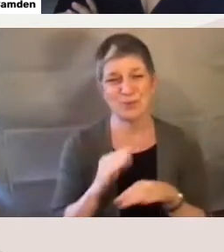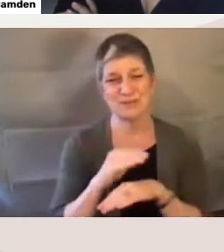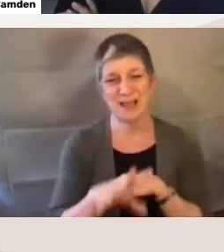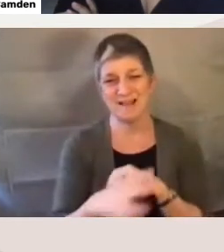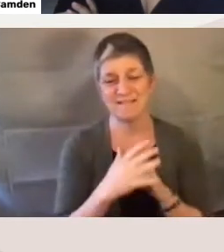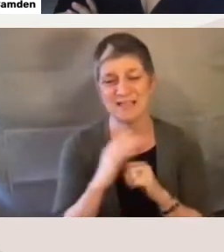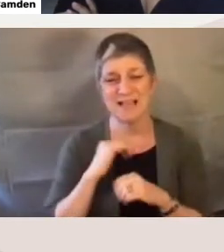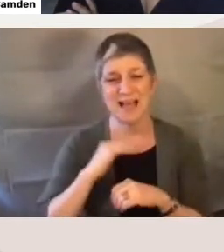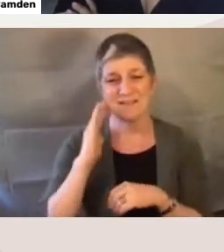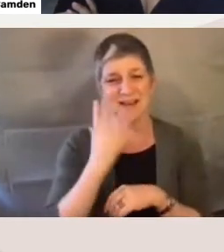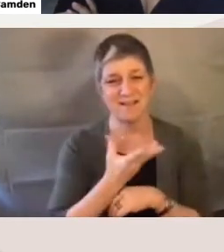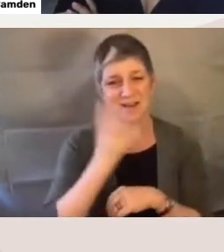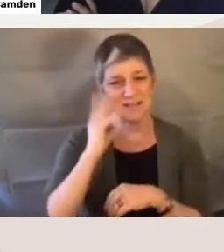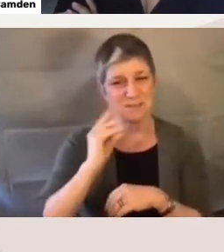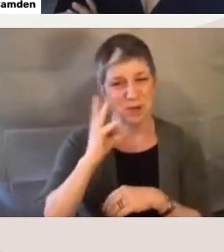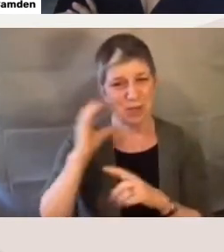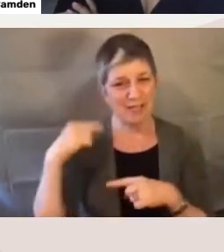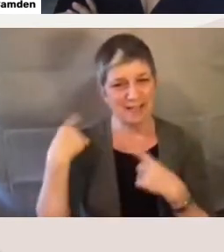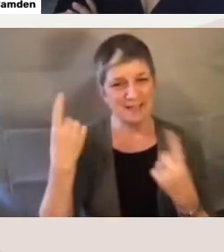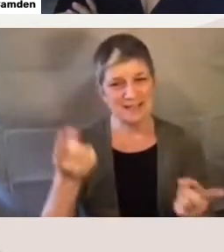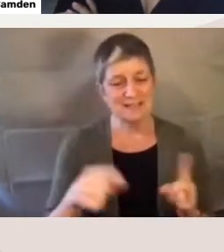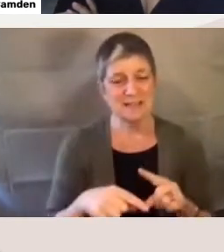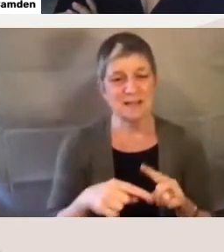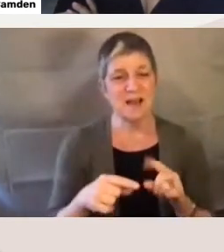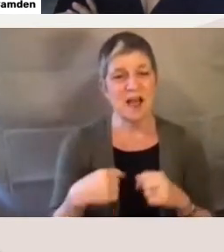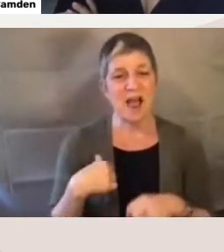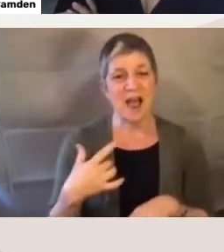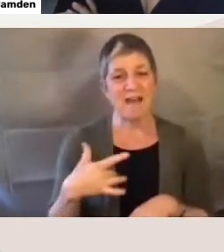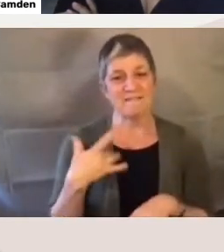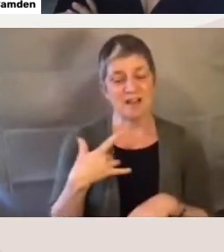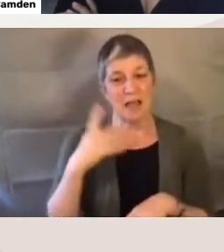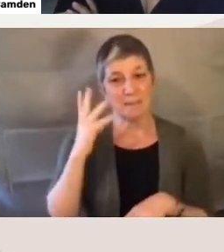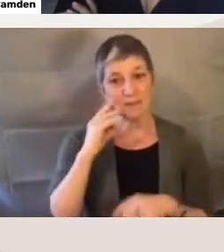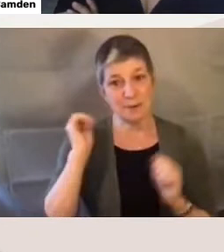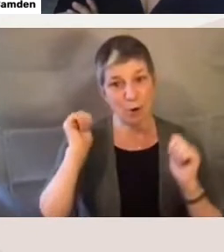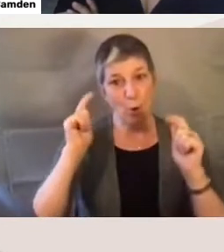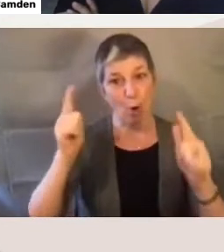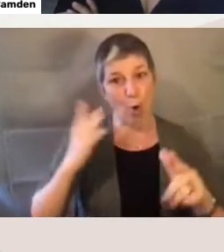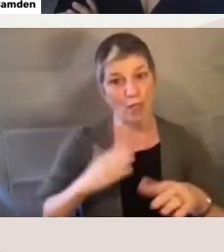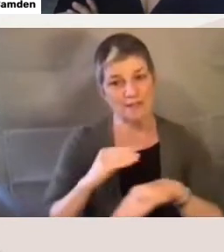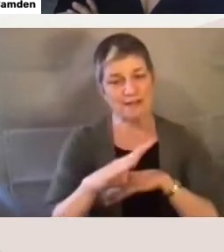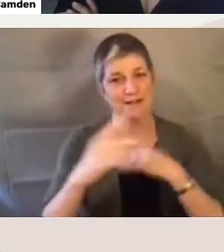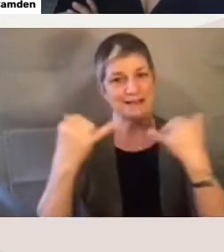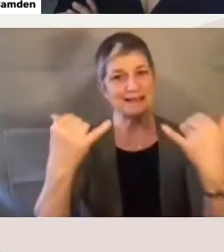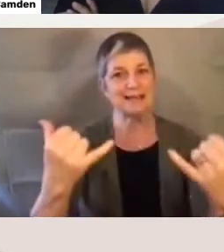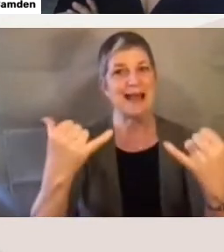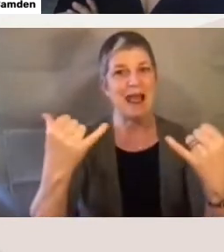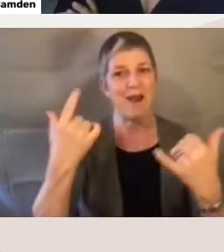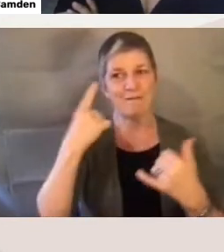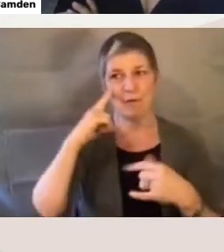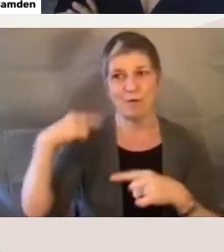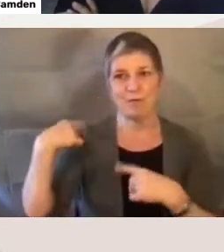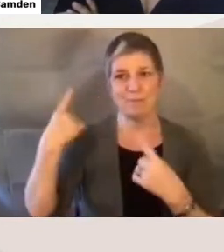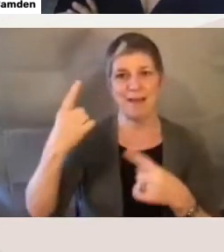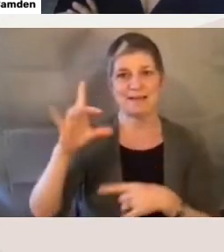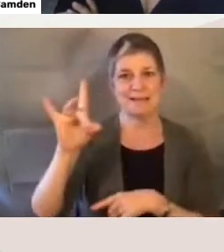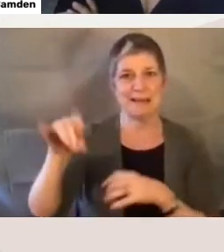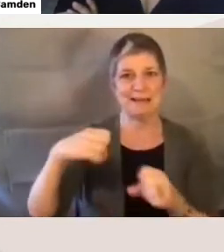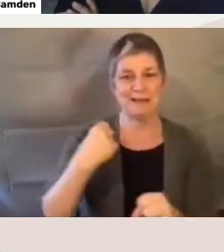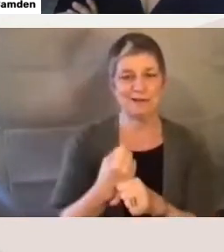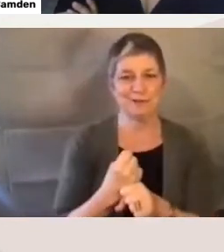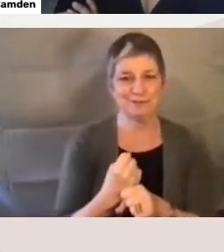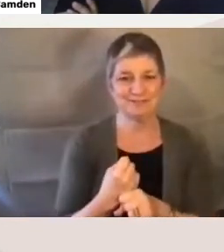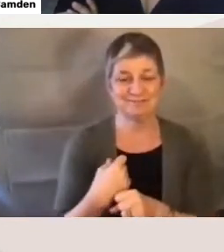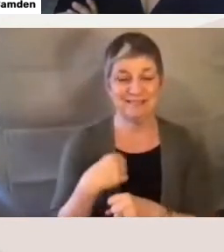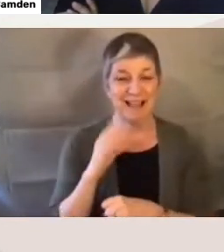never experienced them, but I feel like I'm experiencing all the side effects now for the past 8 years that